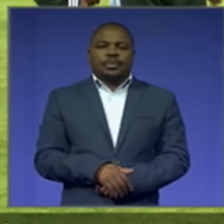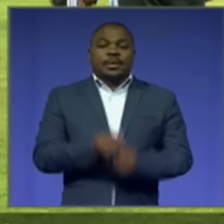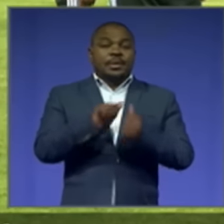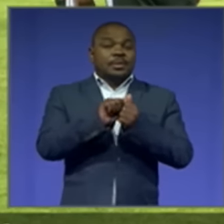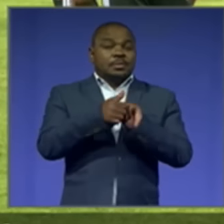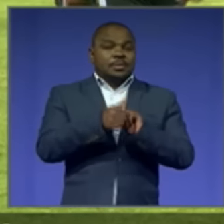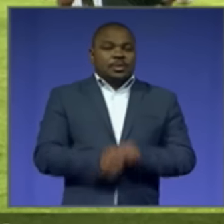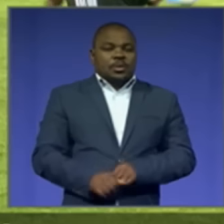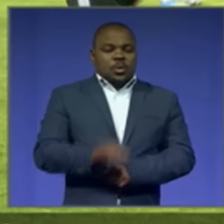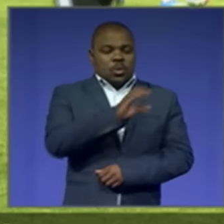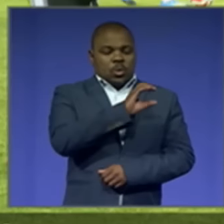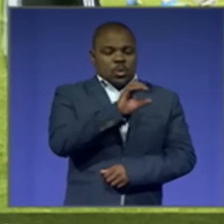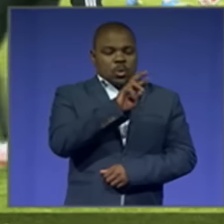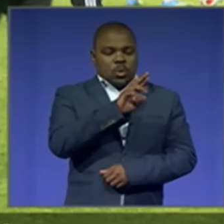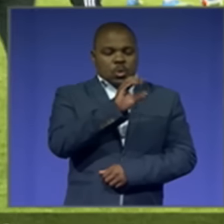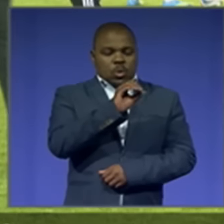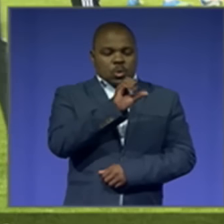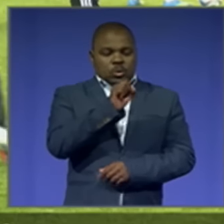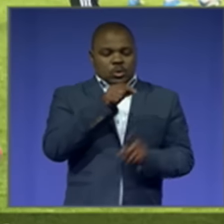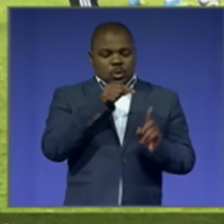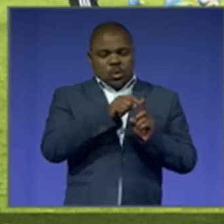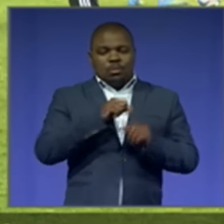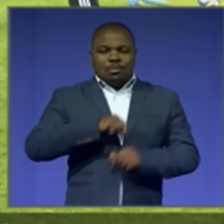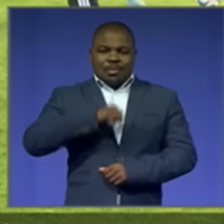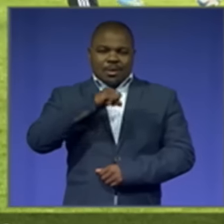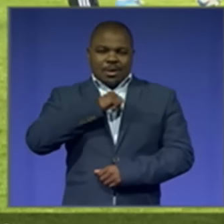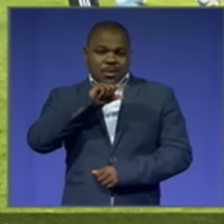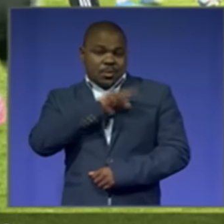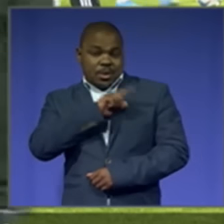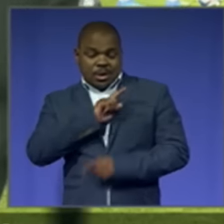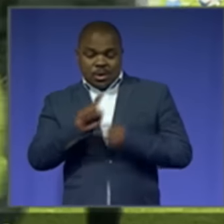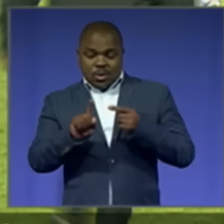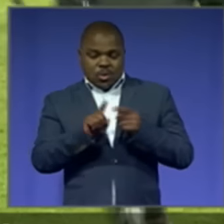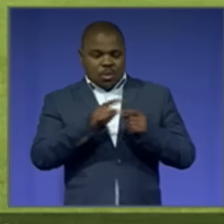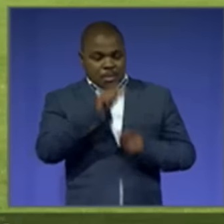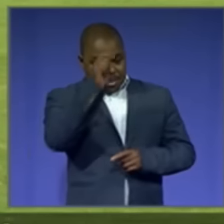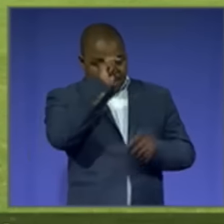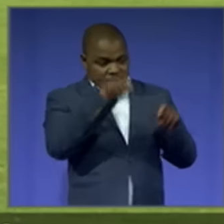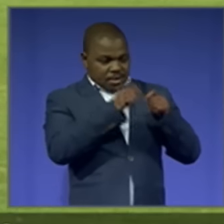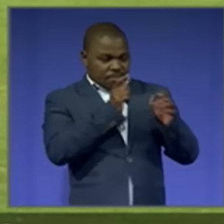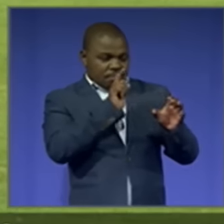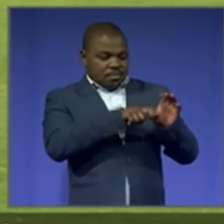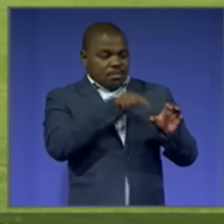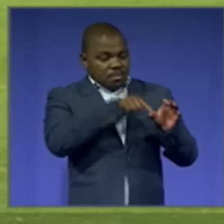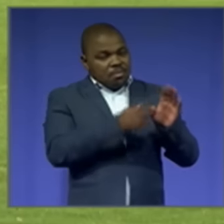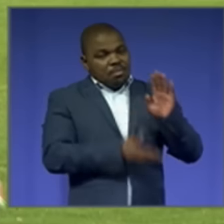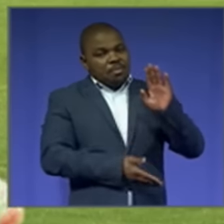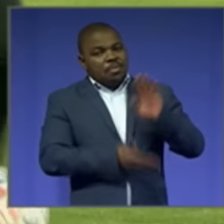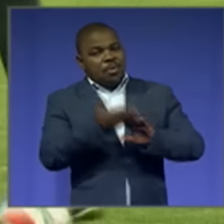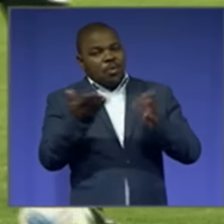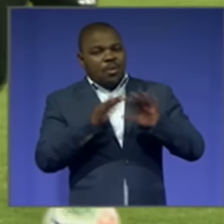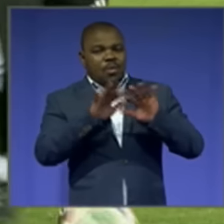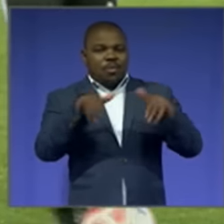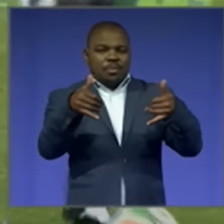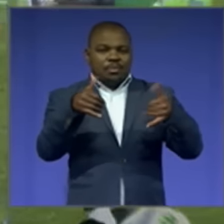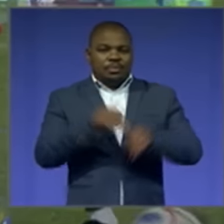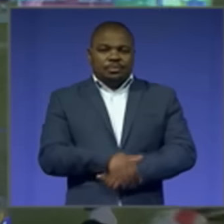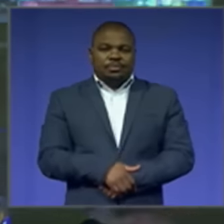Ditaba Bradley Cross o re motlotlo ba karolo ya sehlopha sa Bafana se yang tlhodisanong ya mohope wa lefatshe.